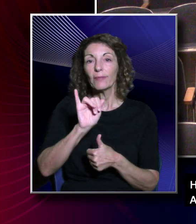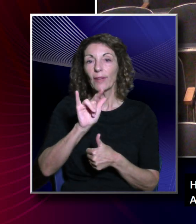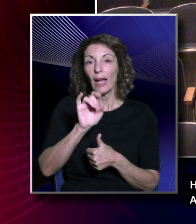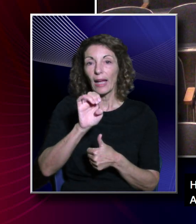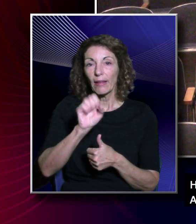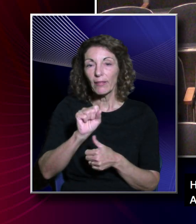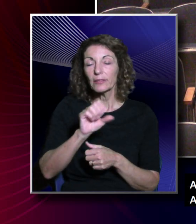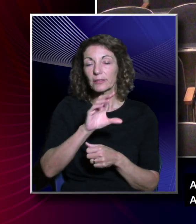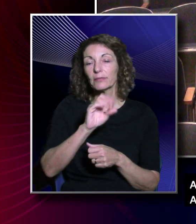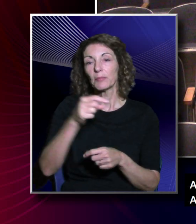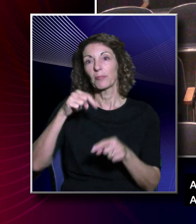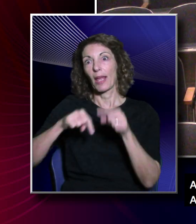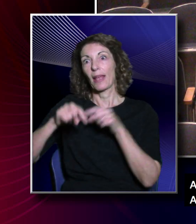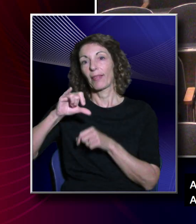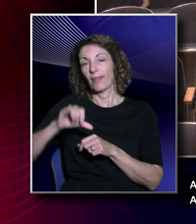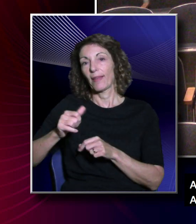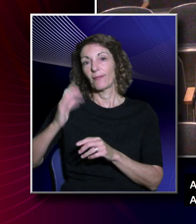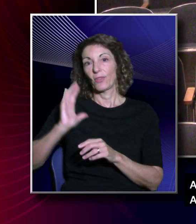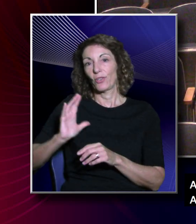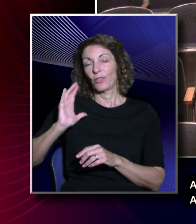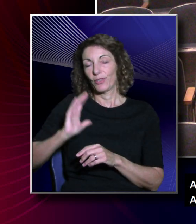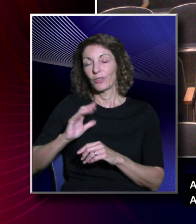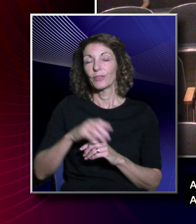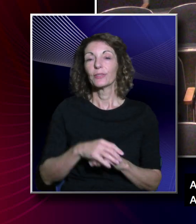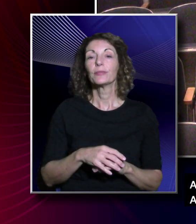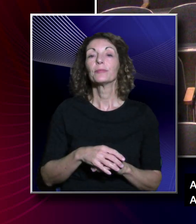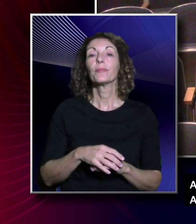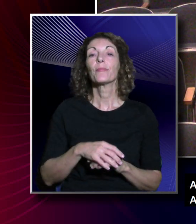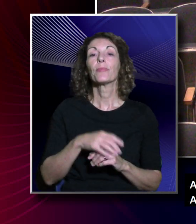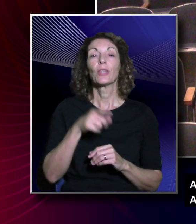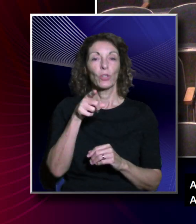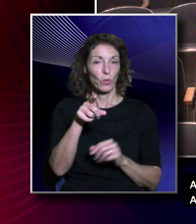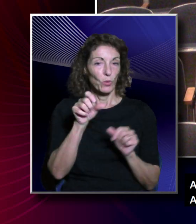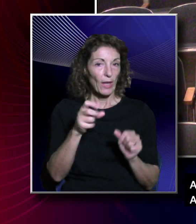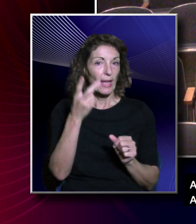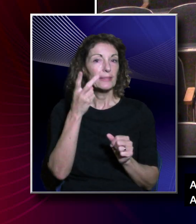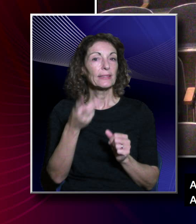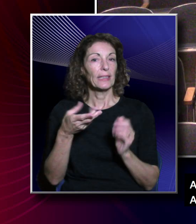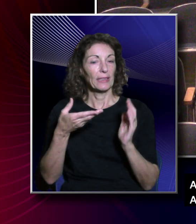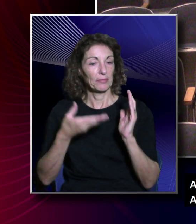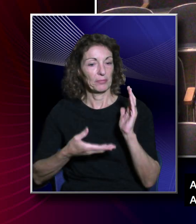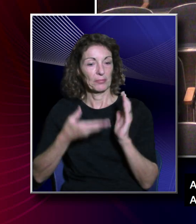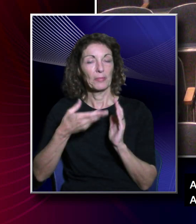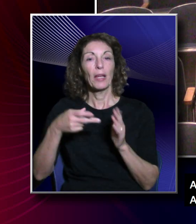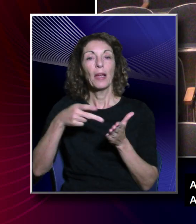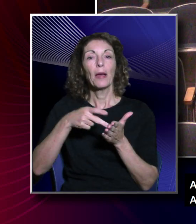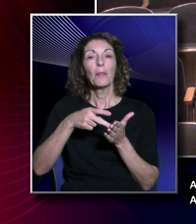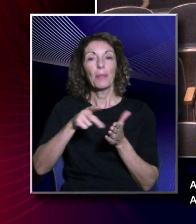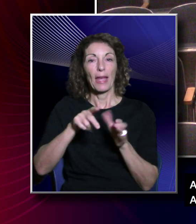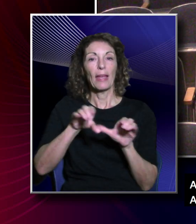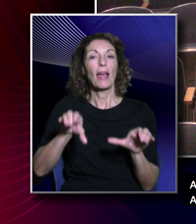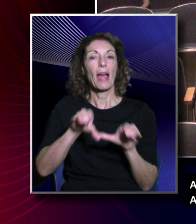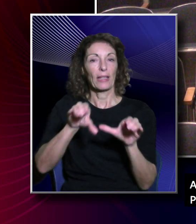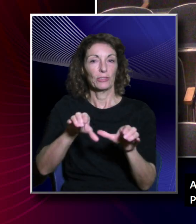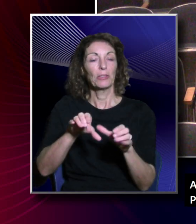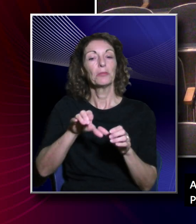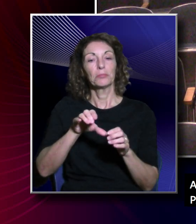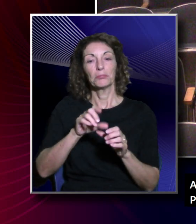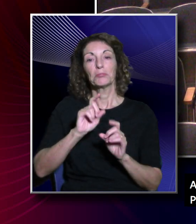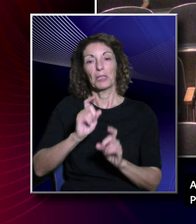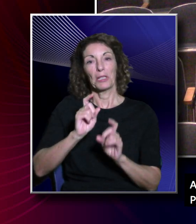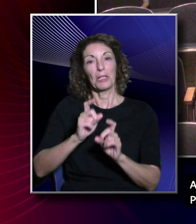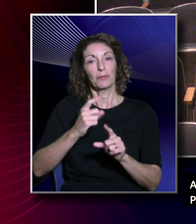and go back that far. As you can see, pay actions were given